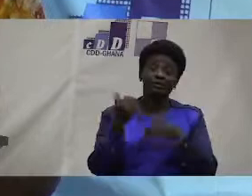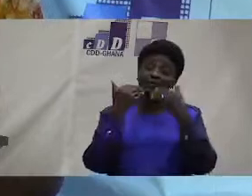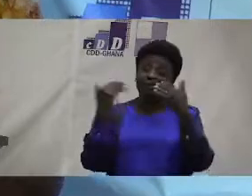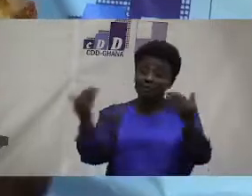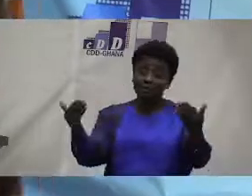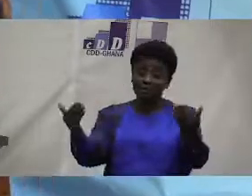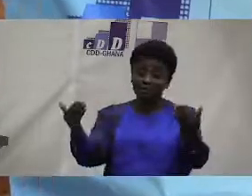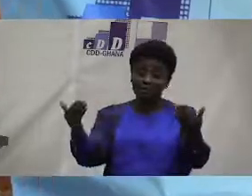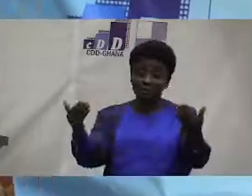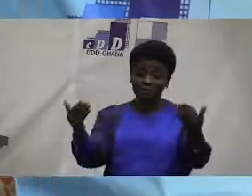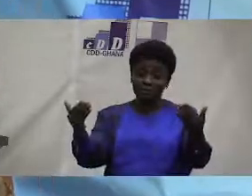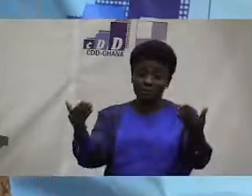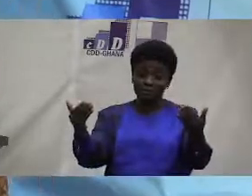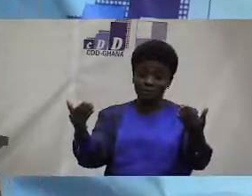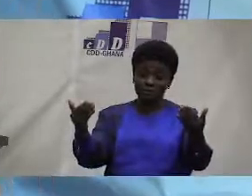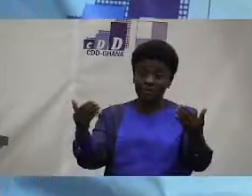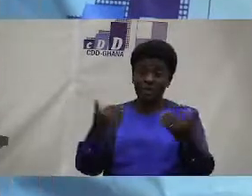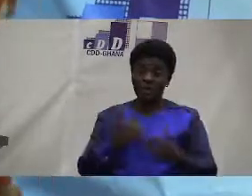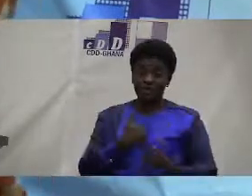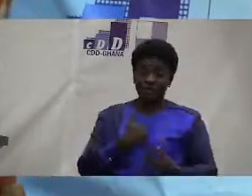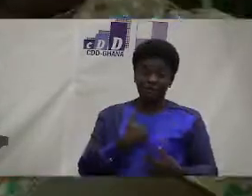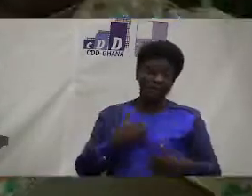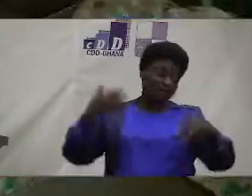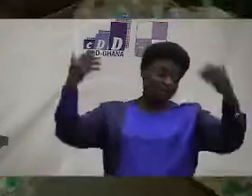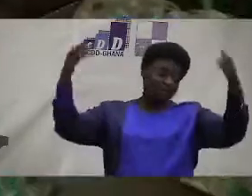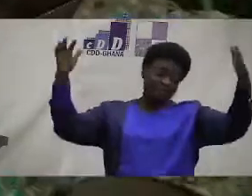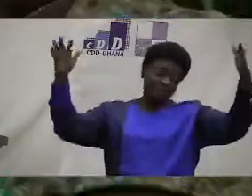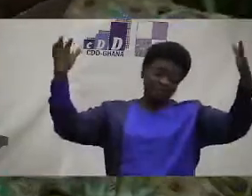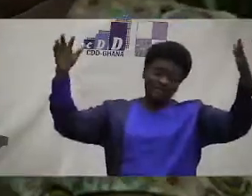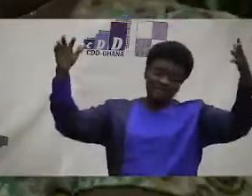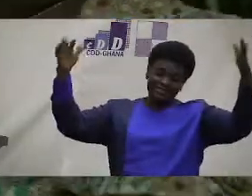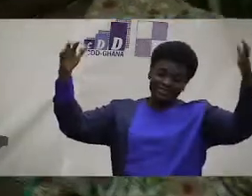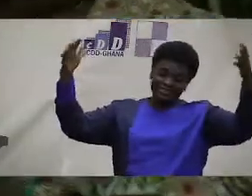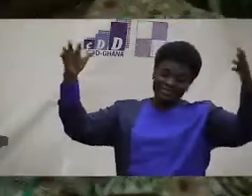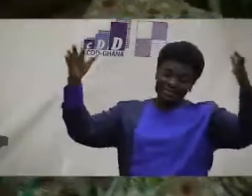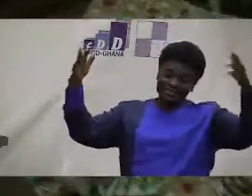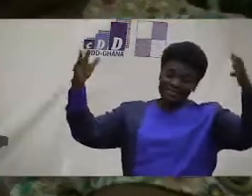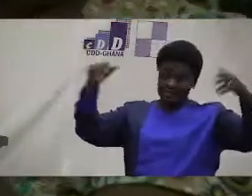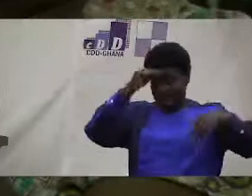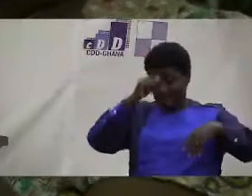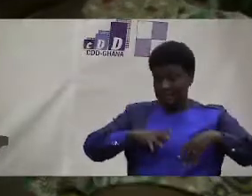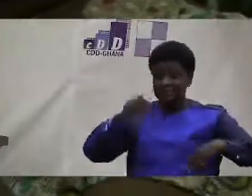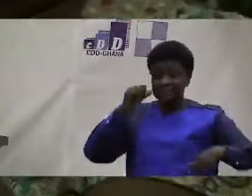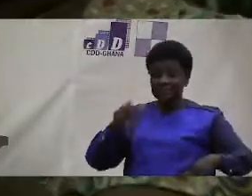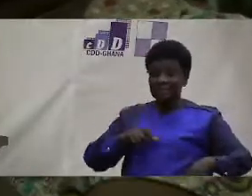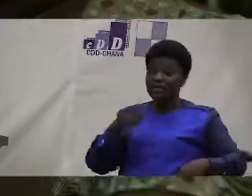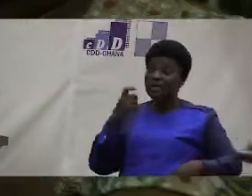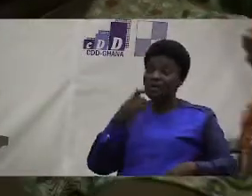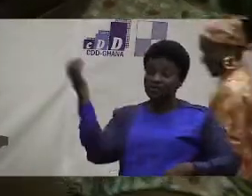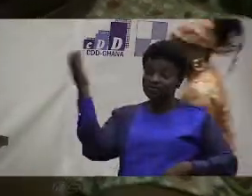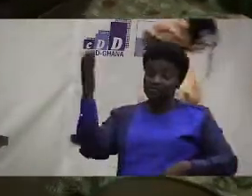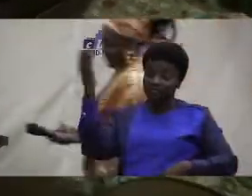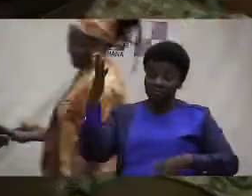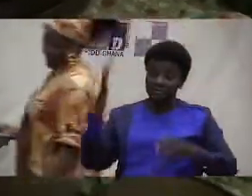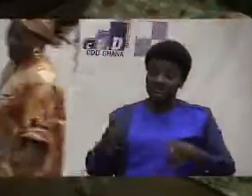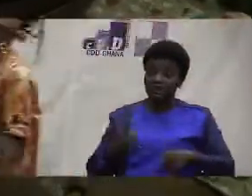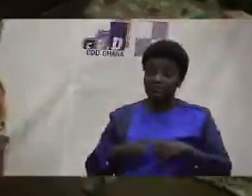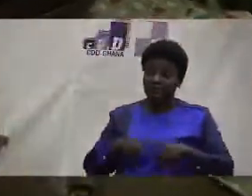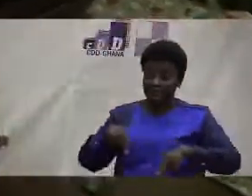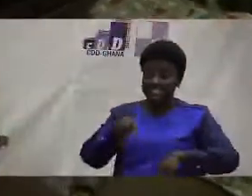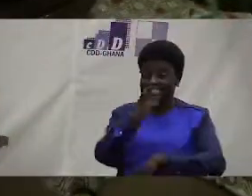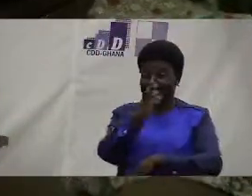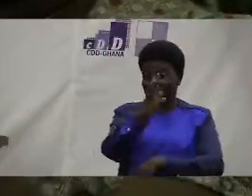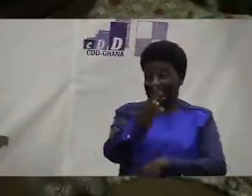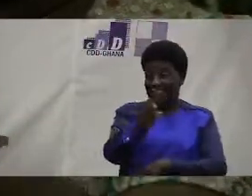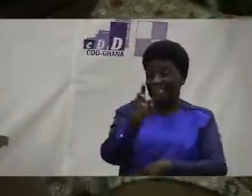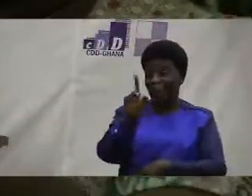very much for having me. Ladies and gentlemen, our speaker for the 17th Kronti and Akwamu lecture, Madam